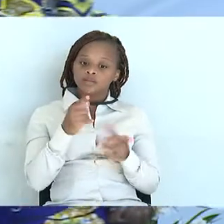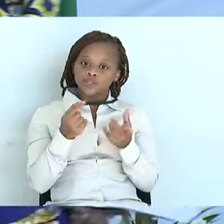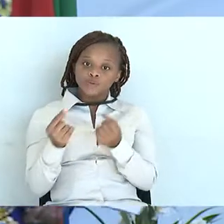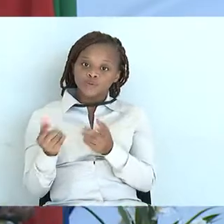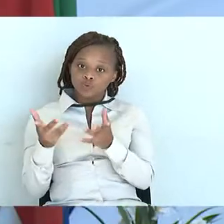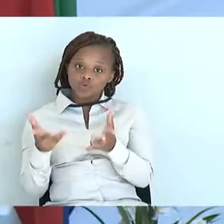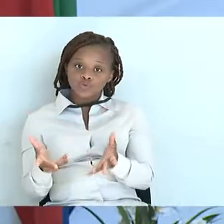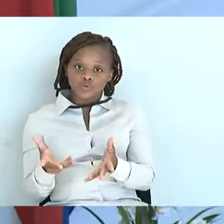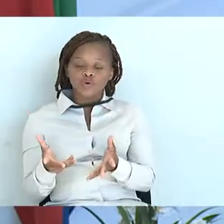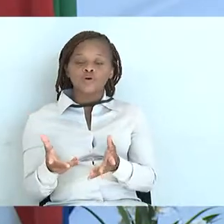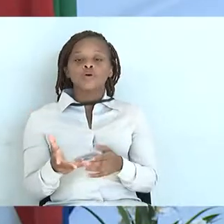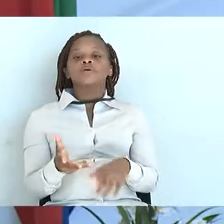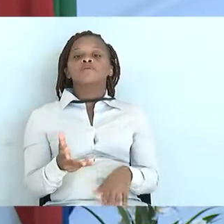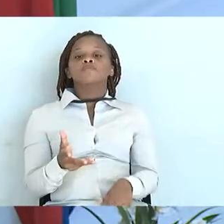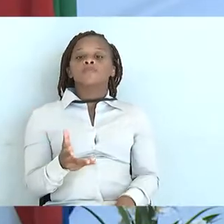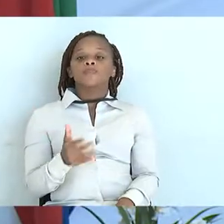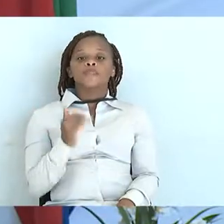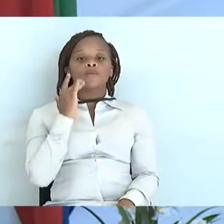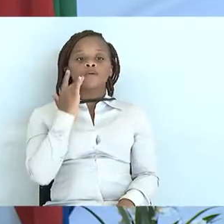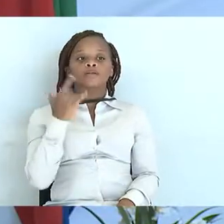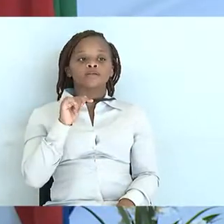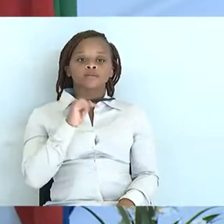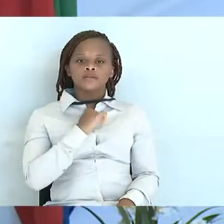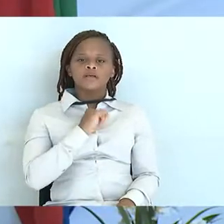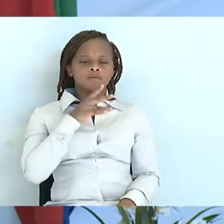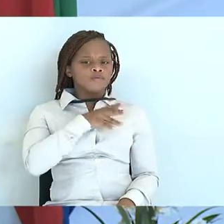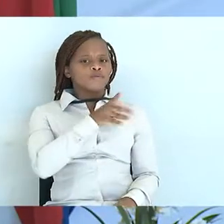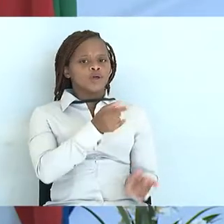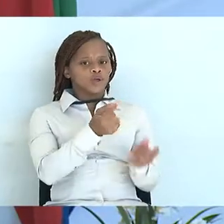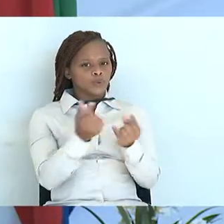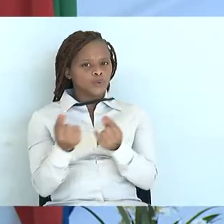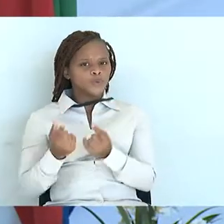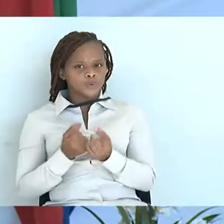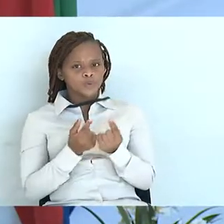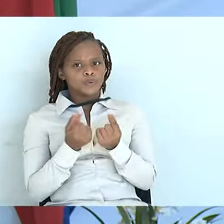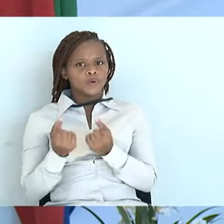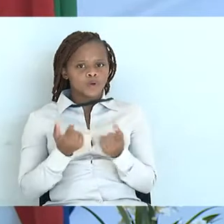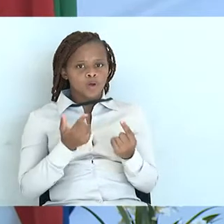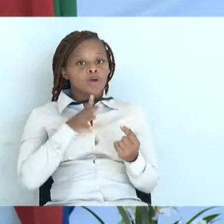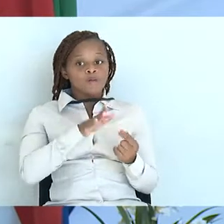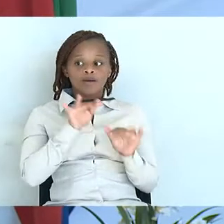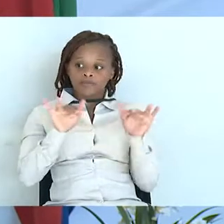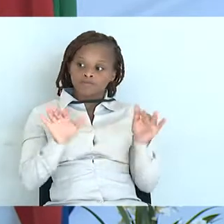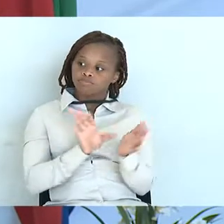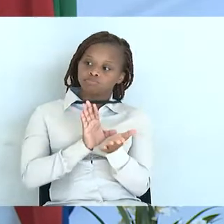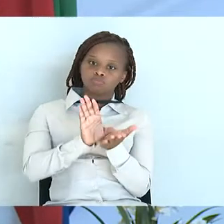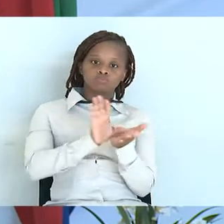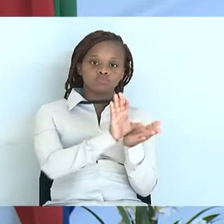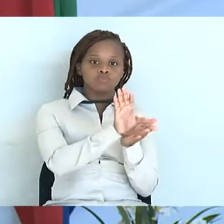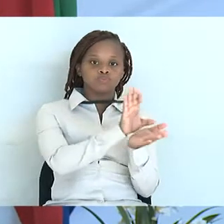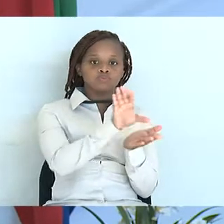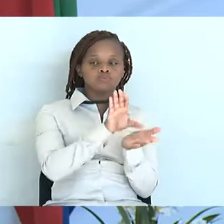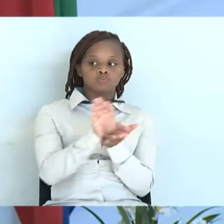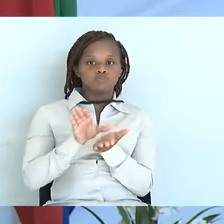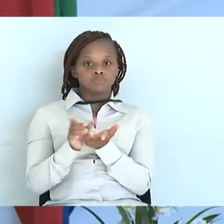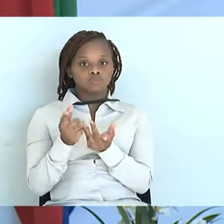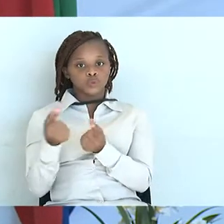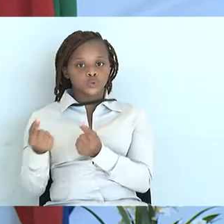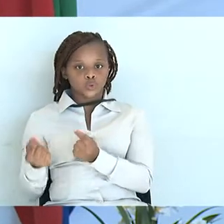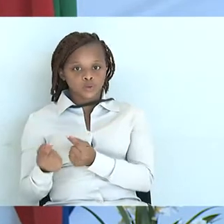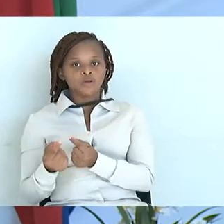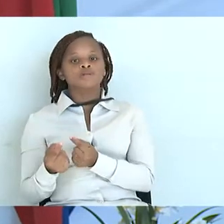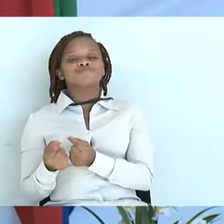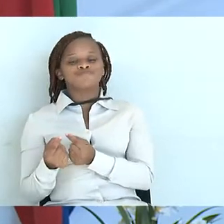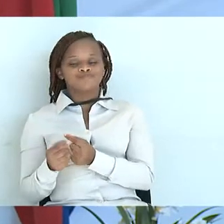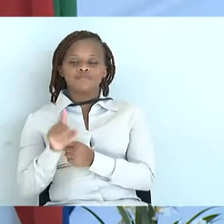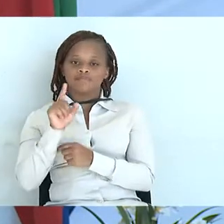really intentional about this and we want investors to explore that area, that road has got to be